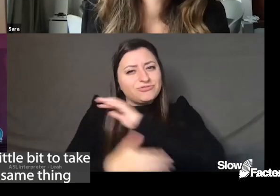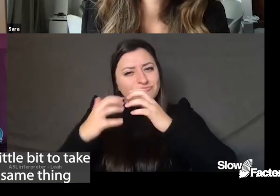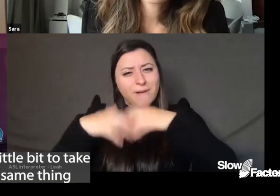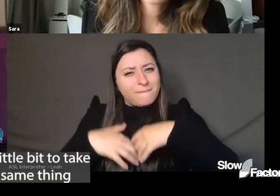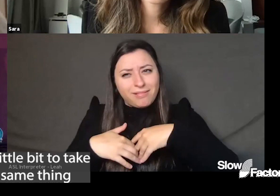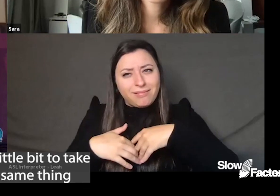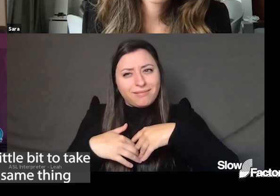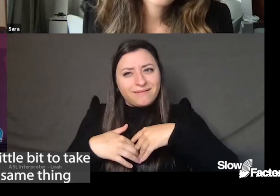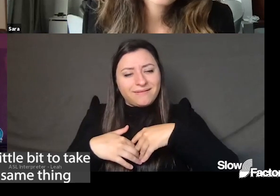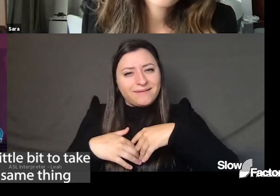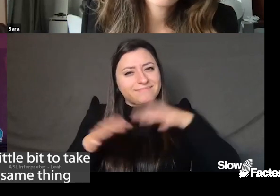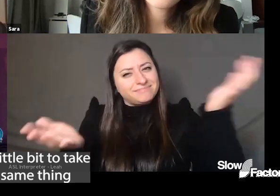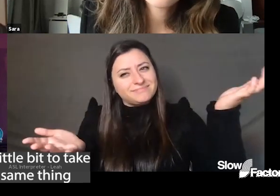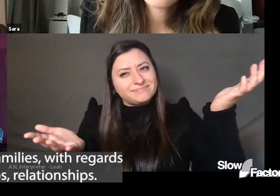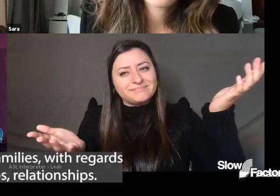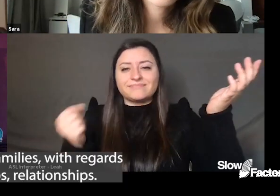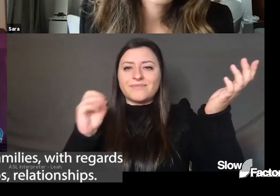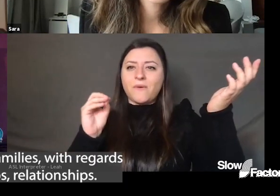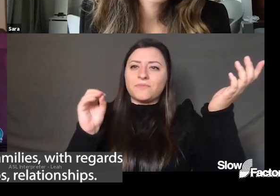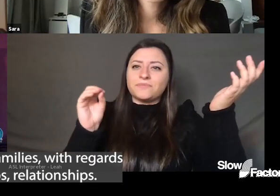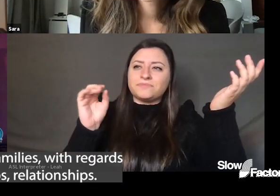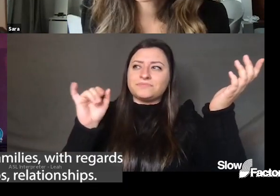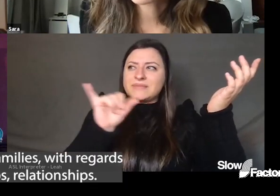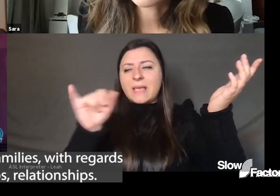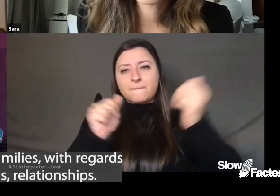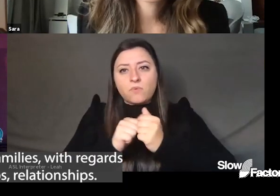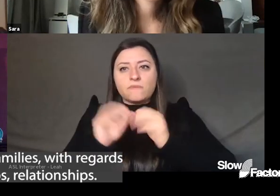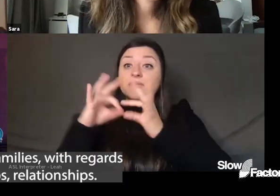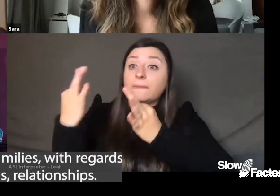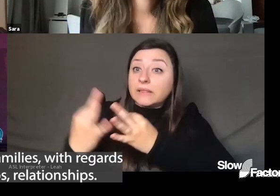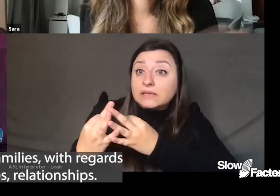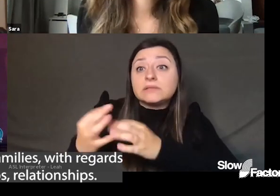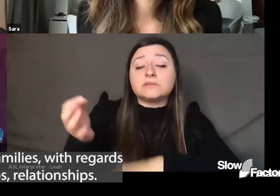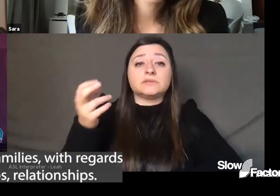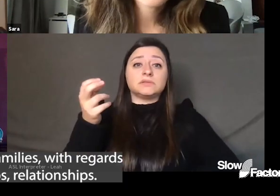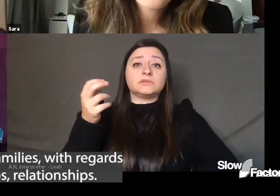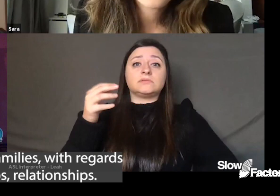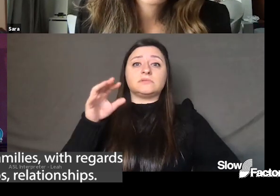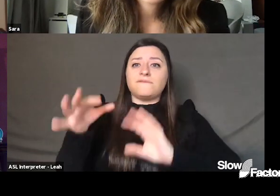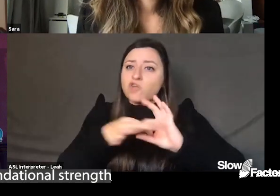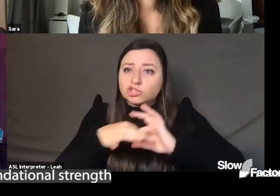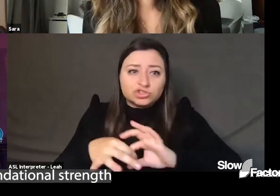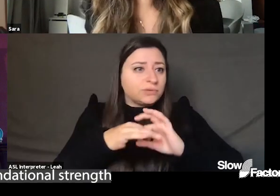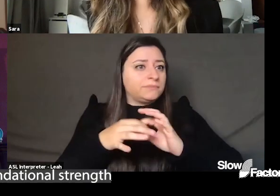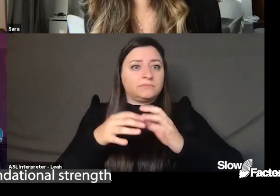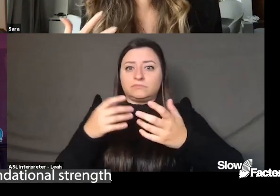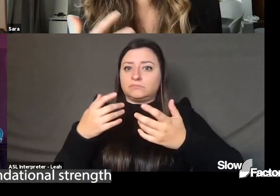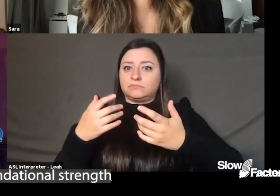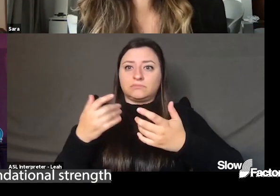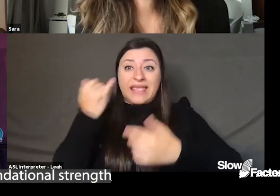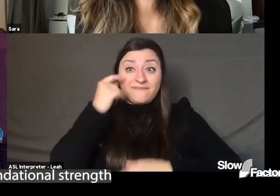bit, take the same thing with regards to families, with regards to friendships, relationships. If you